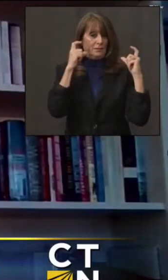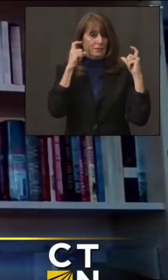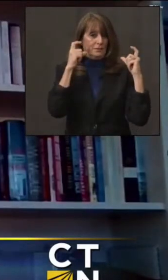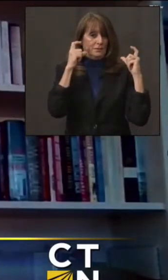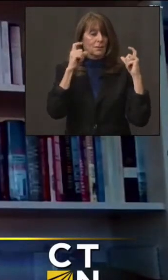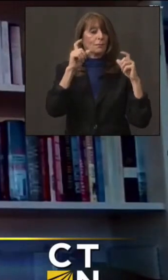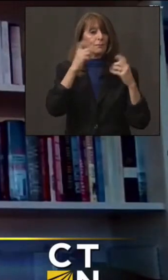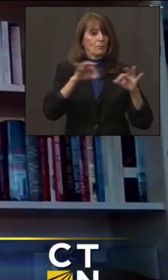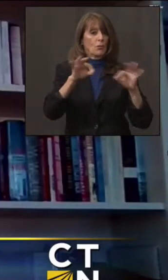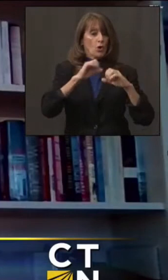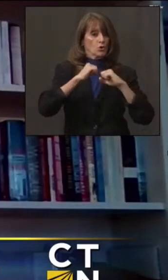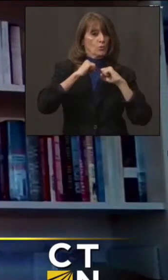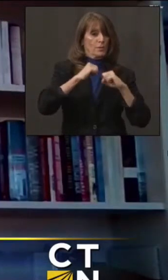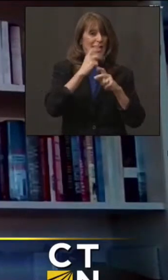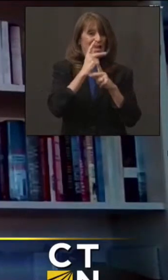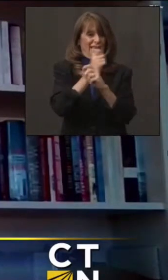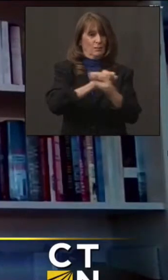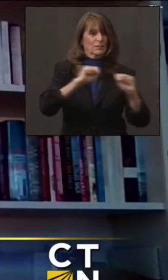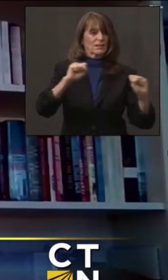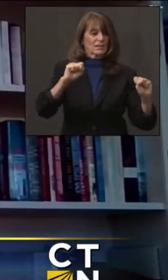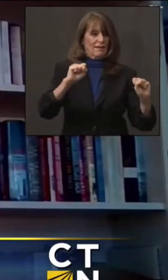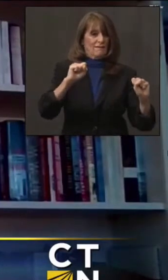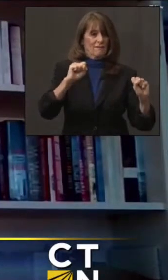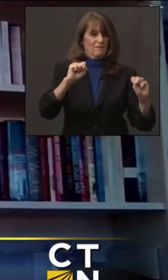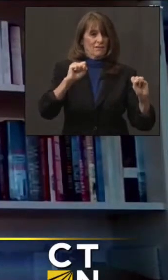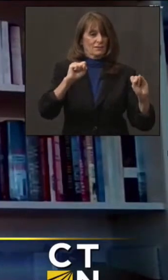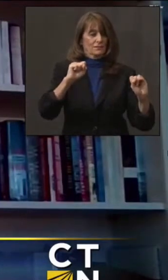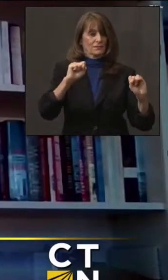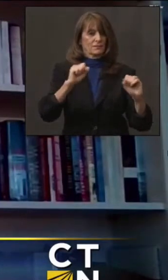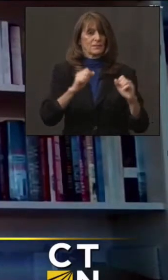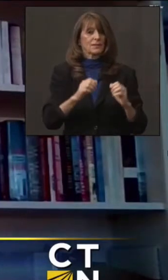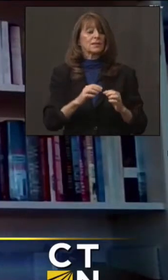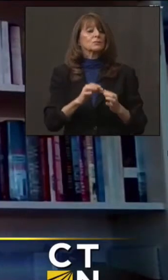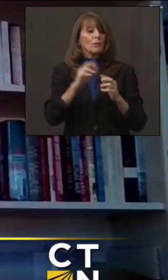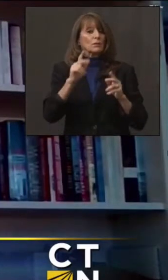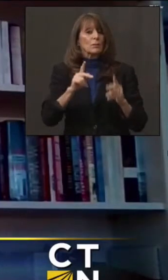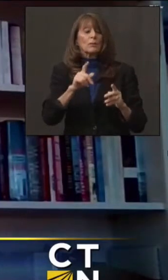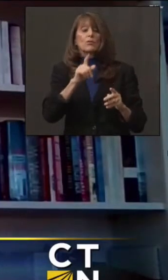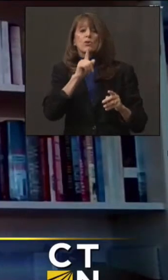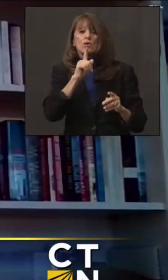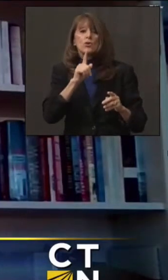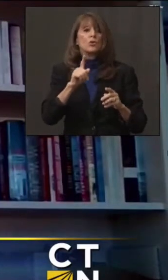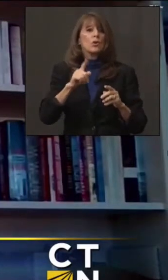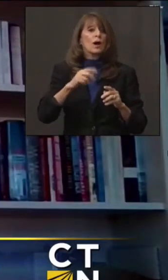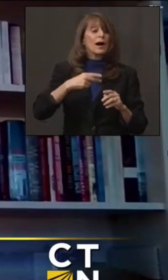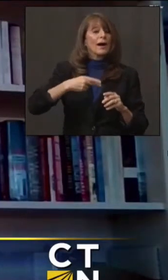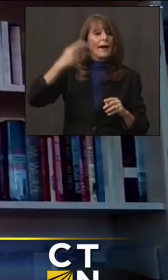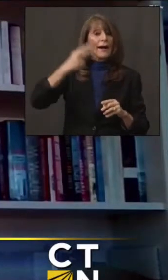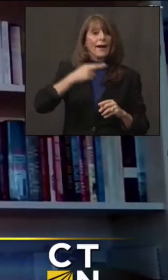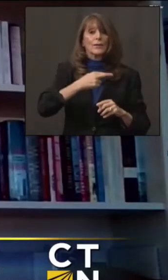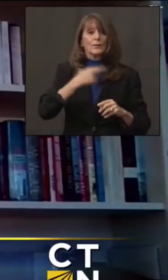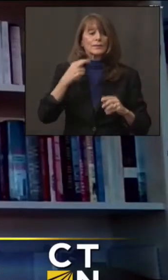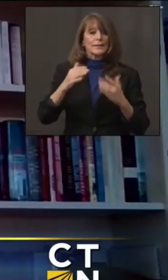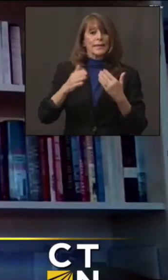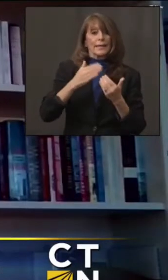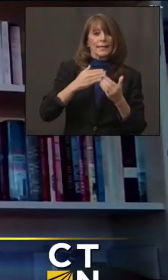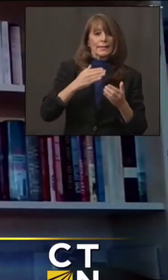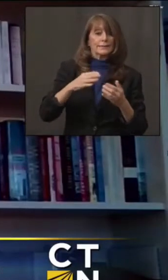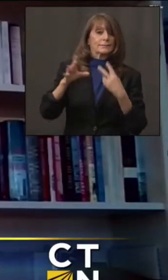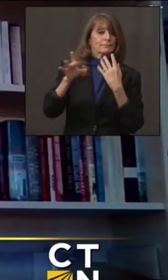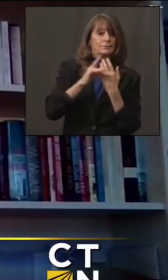to protect ourselves, and particularly high-risk individuals, from COVID or through the majority